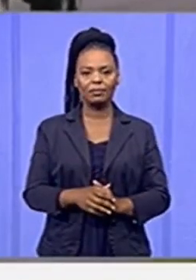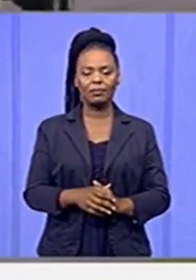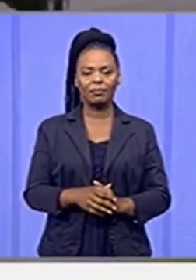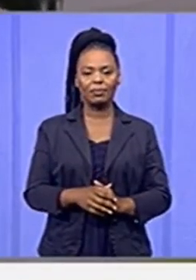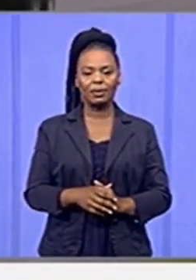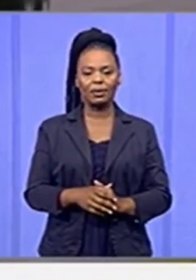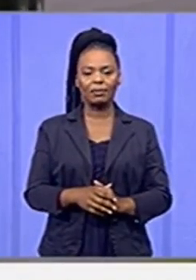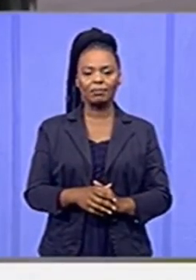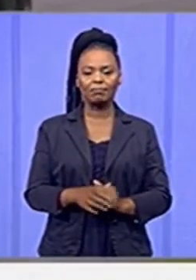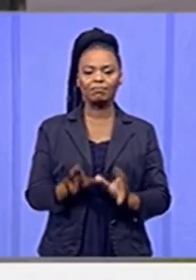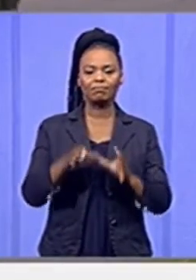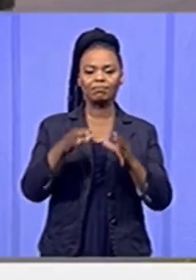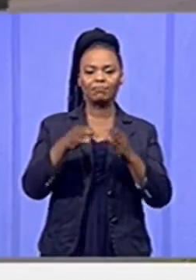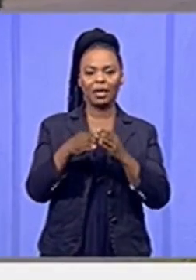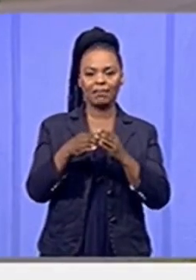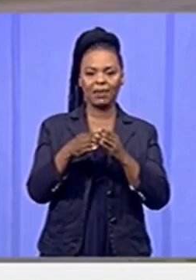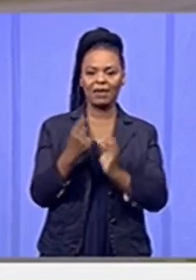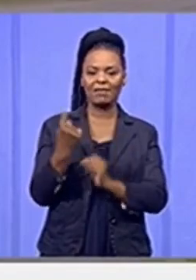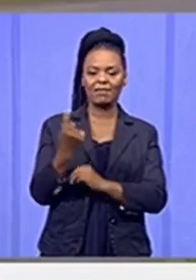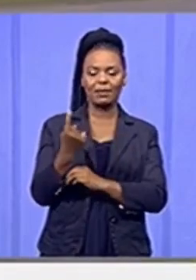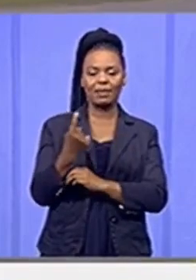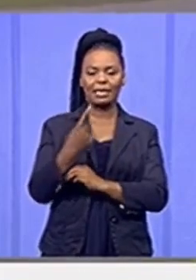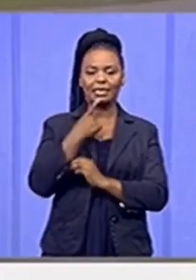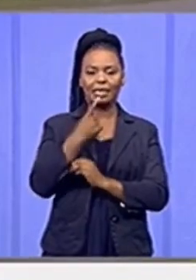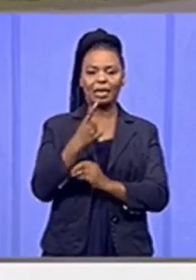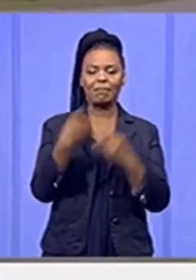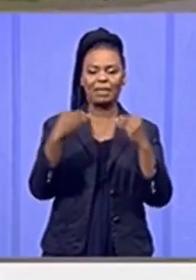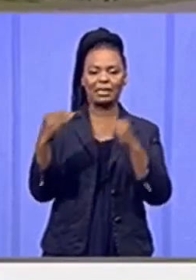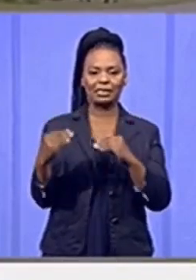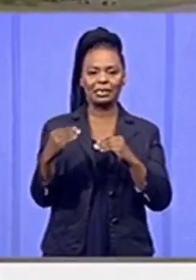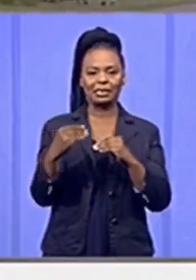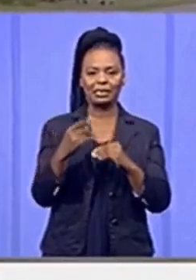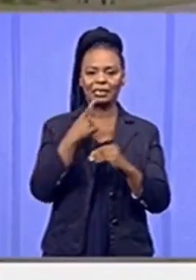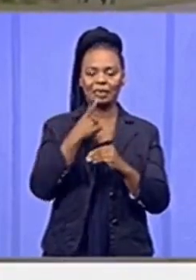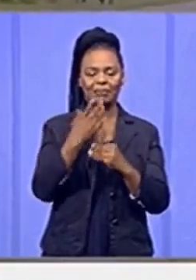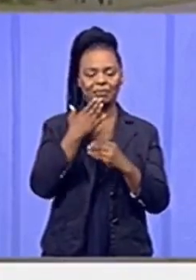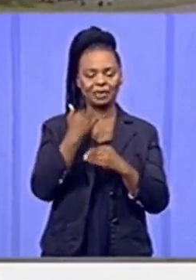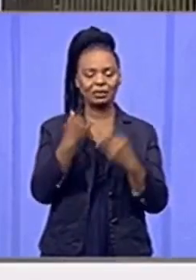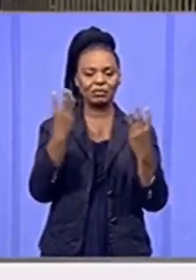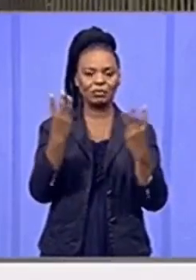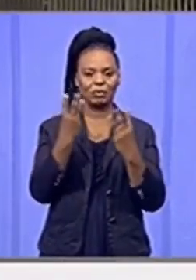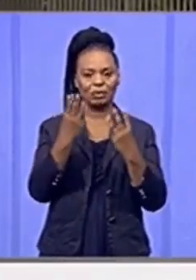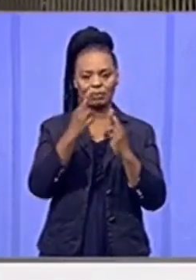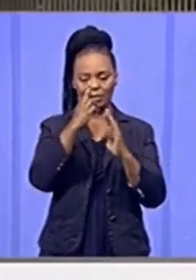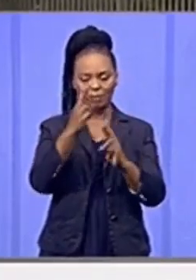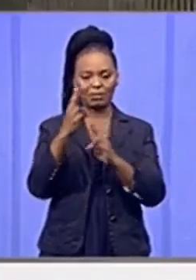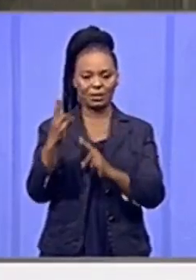Mekgatlo kgwebo e tshwenyehile ke mohwanto ka Mantaha mme ipiletsa ba hwante ho hlompha ditokelo tsa batho ba bang.